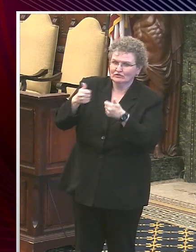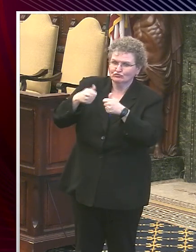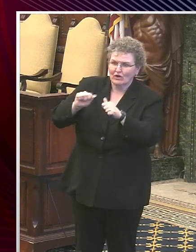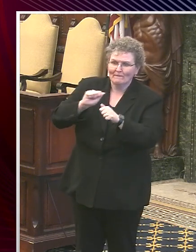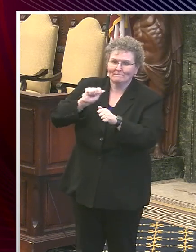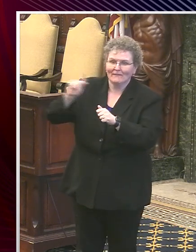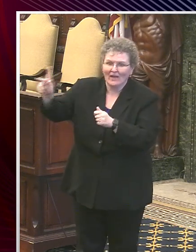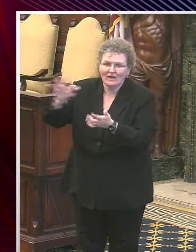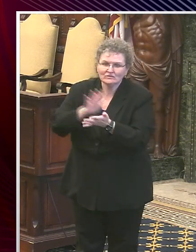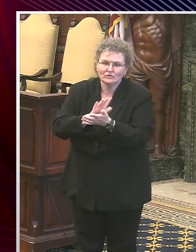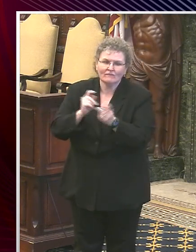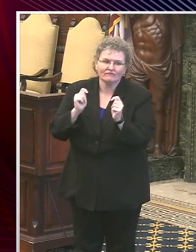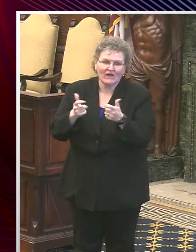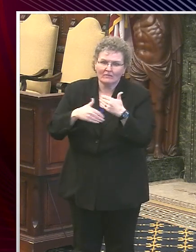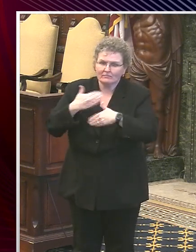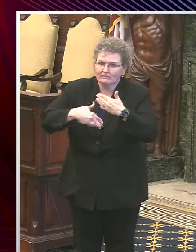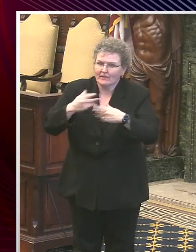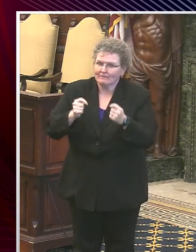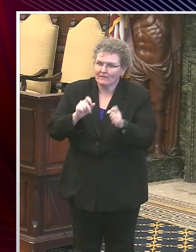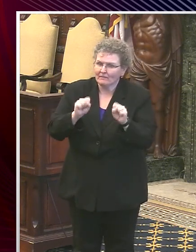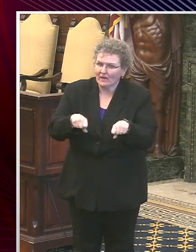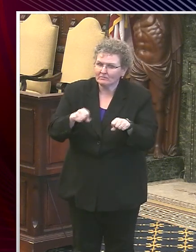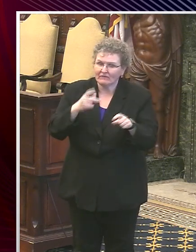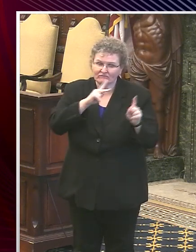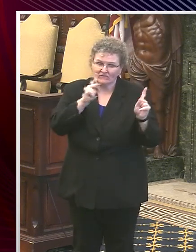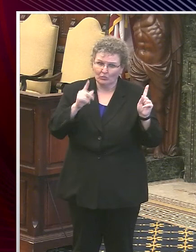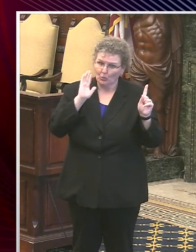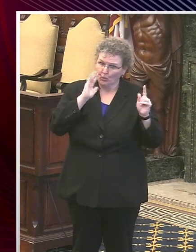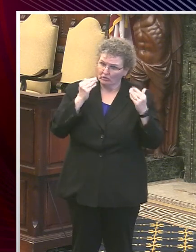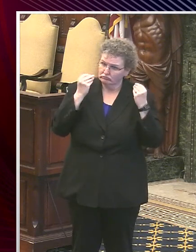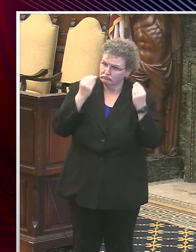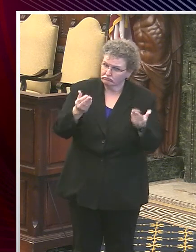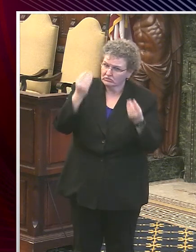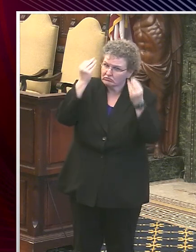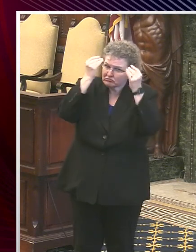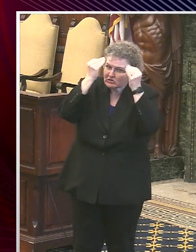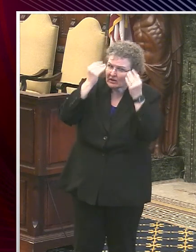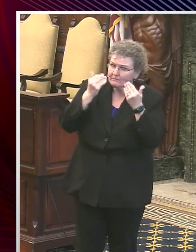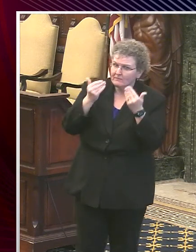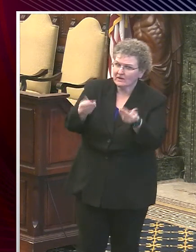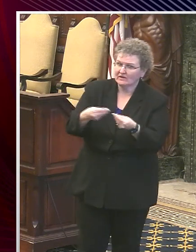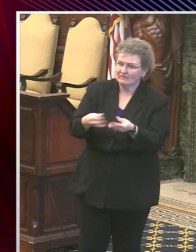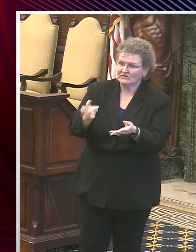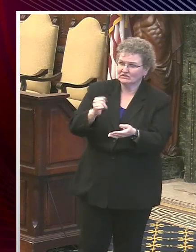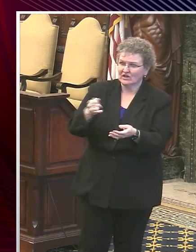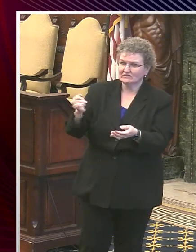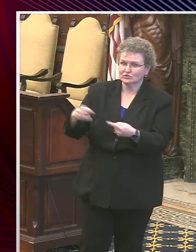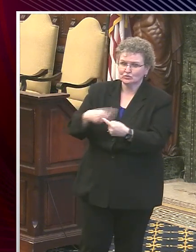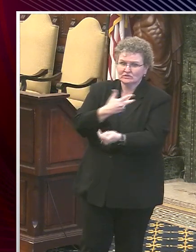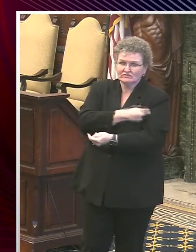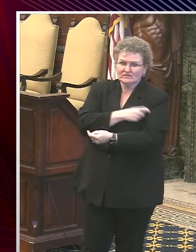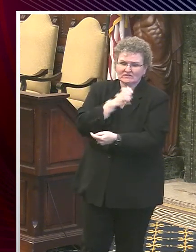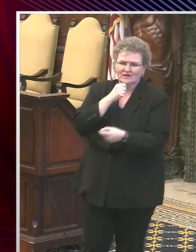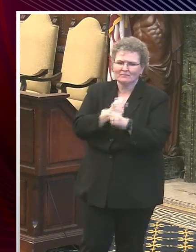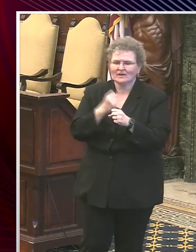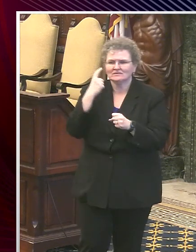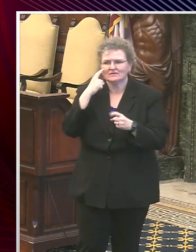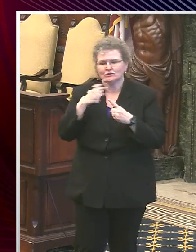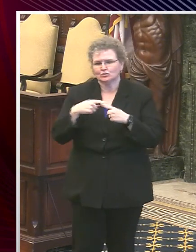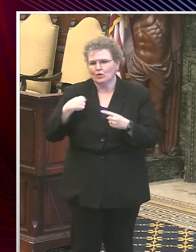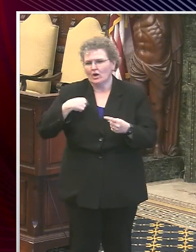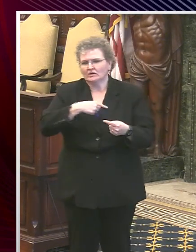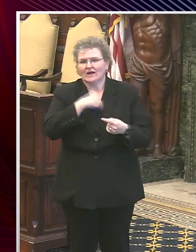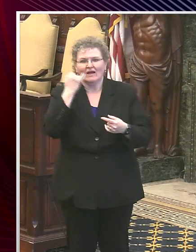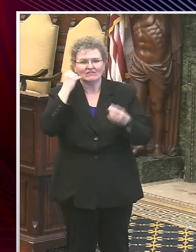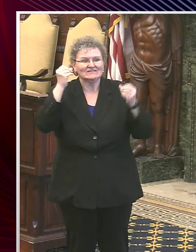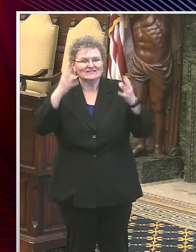quickly as possible. Is that something that Philadelphia would be looking at doing with the Johnson & Johnson vaccine? That doesn't make sense to us. We already have a plan for teachers, which I think